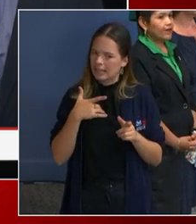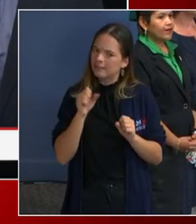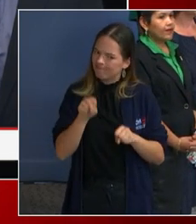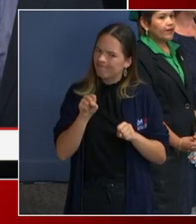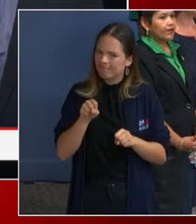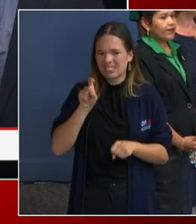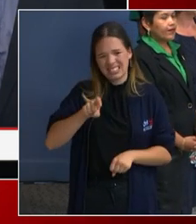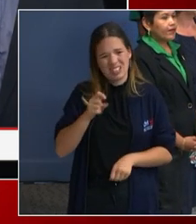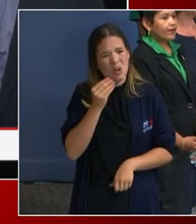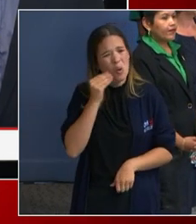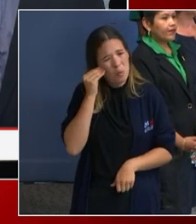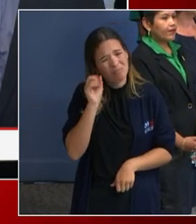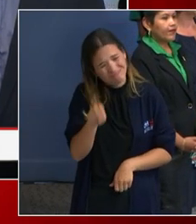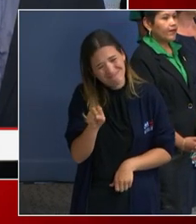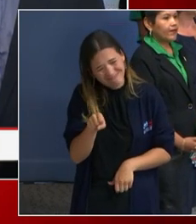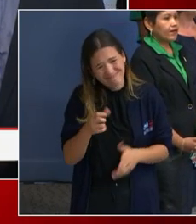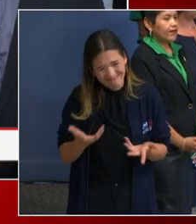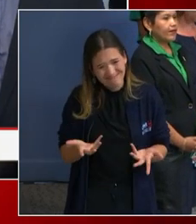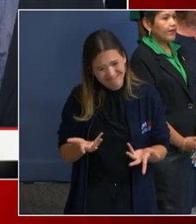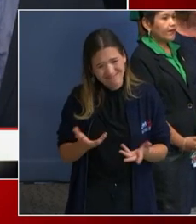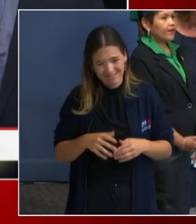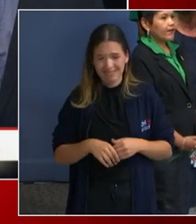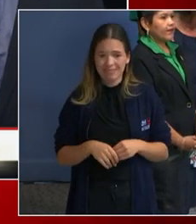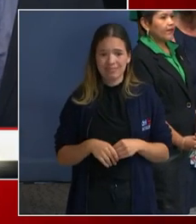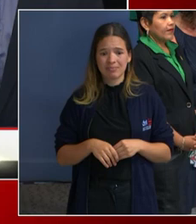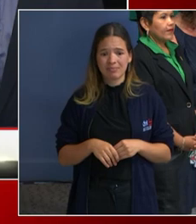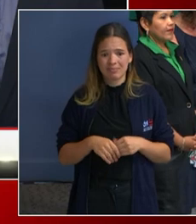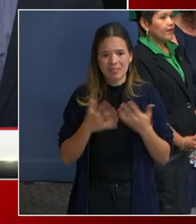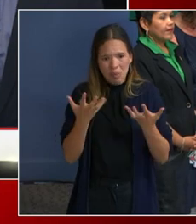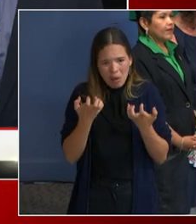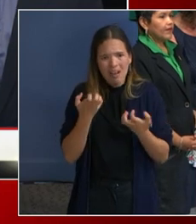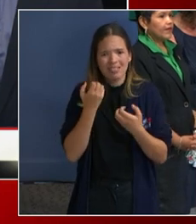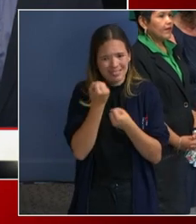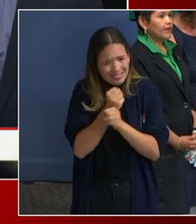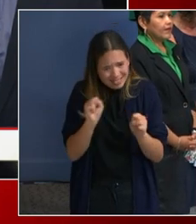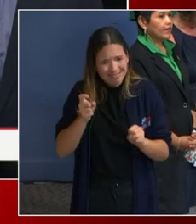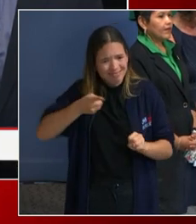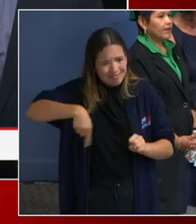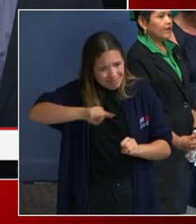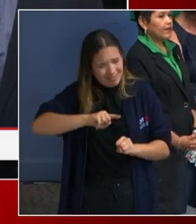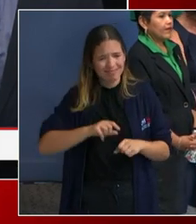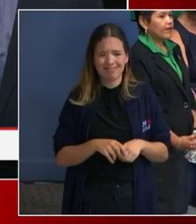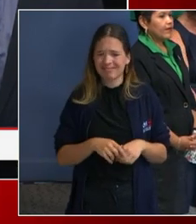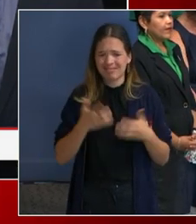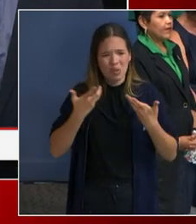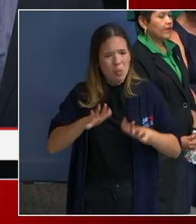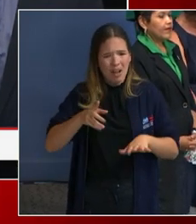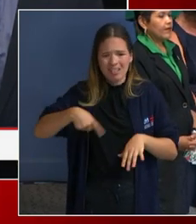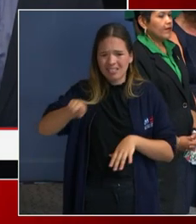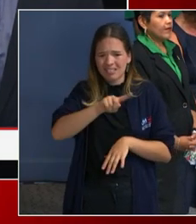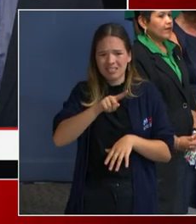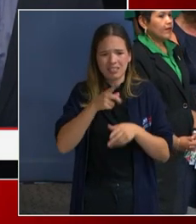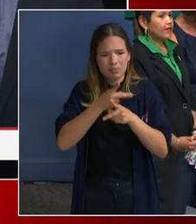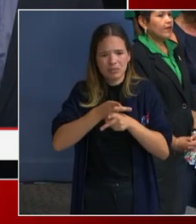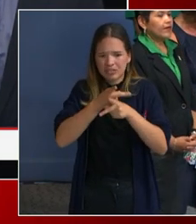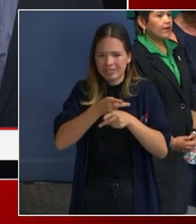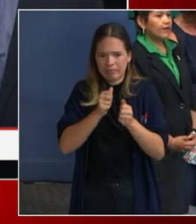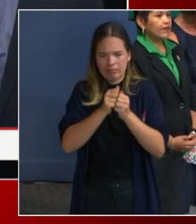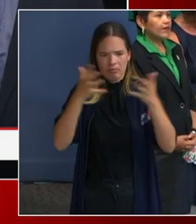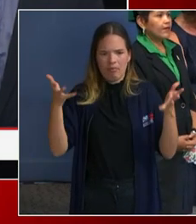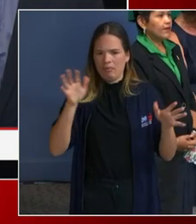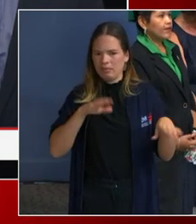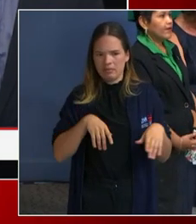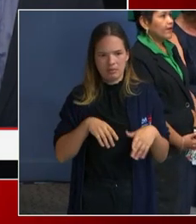however, because we want them to be safe, we don't want them to be unsupervised, and we don't want them to be victims.